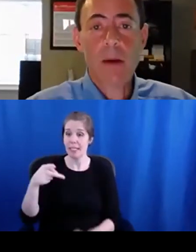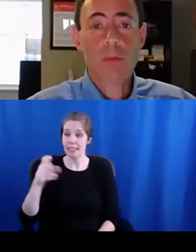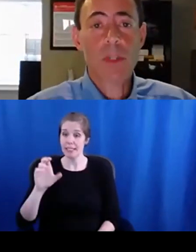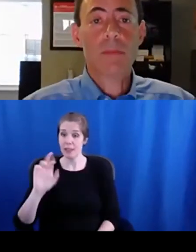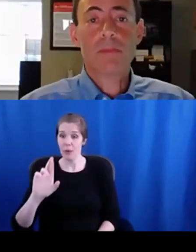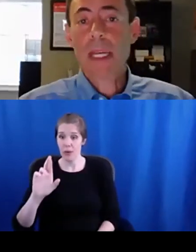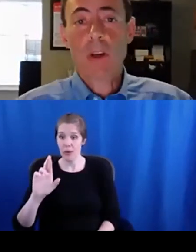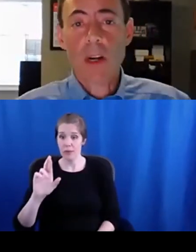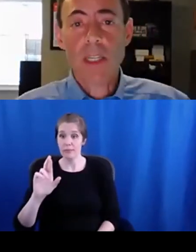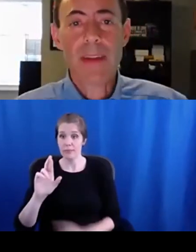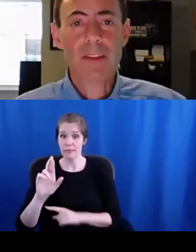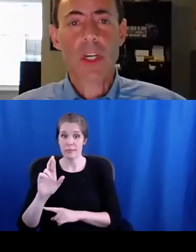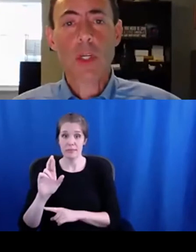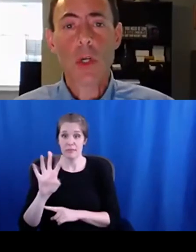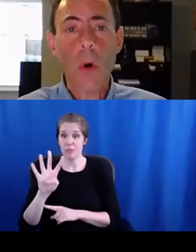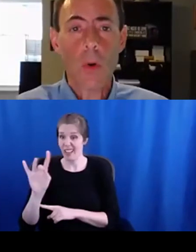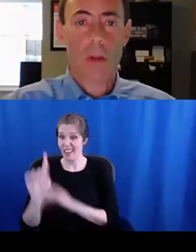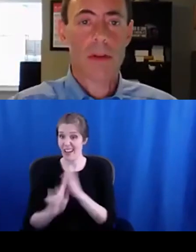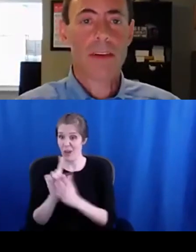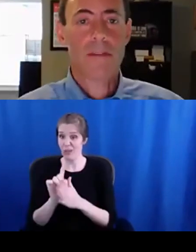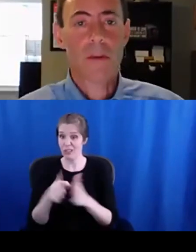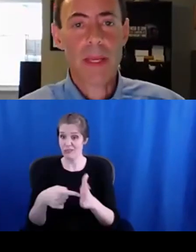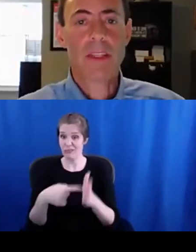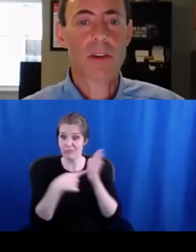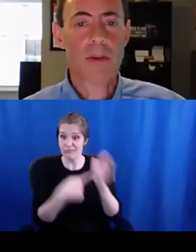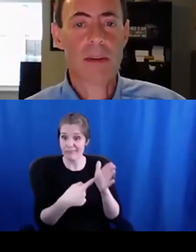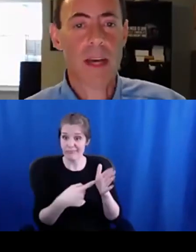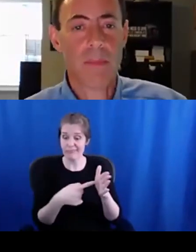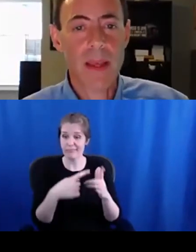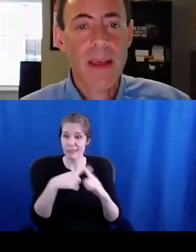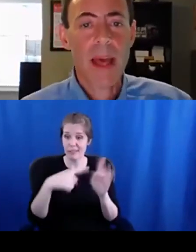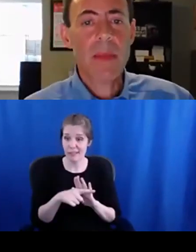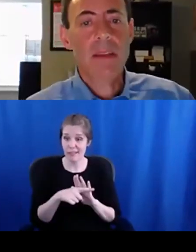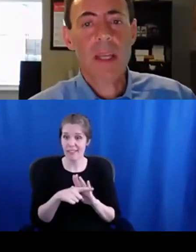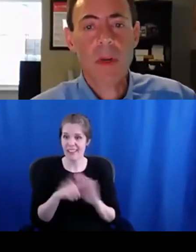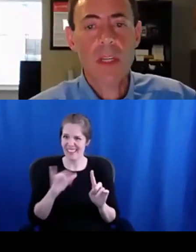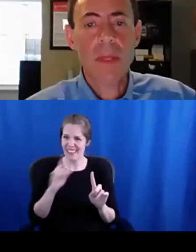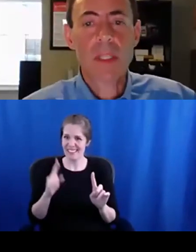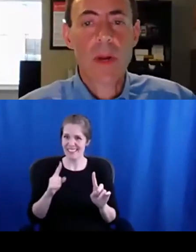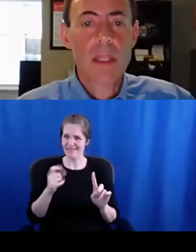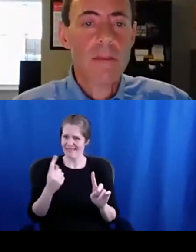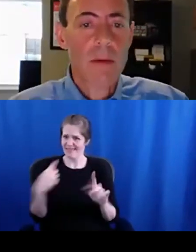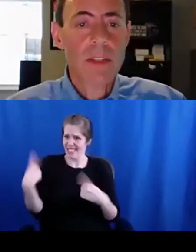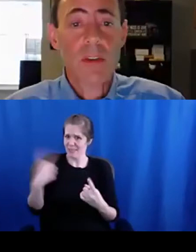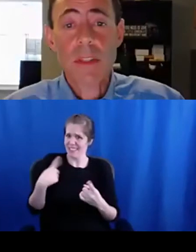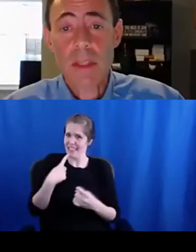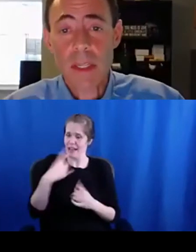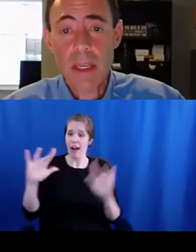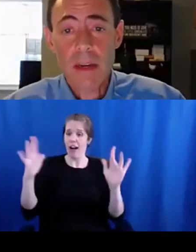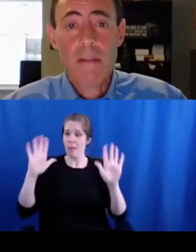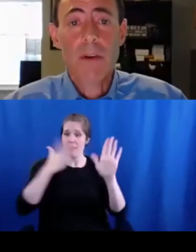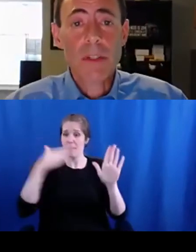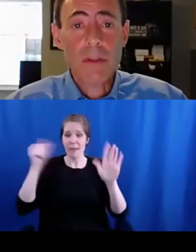48 hours, which is being talked about as the goal for PCR turnaround time. That means someone could be spreading the virus in your